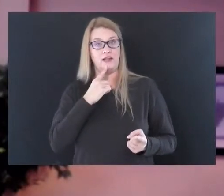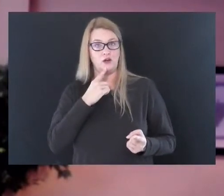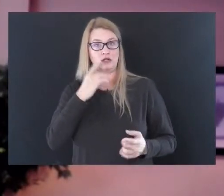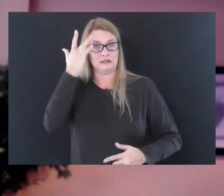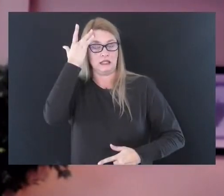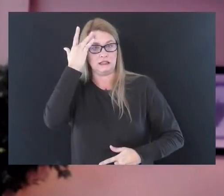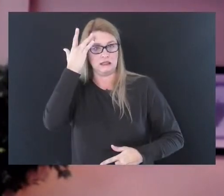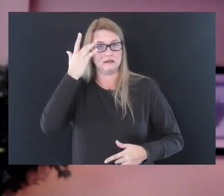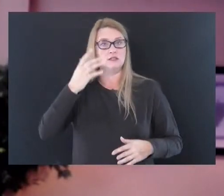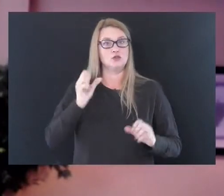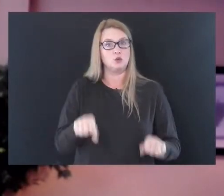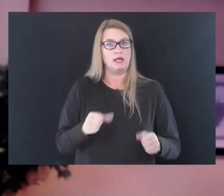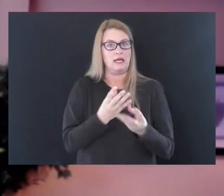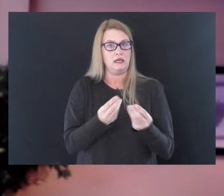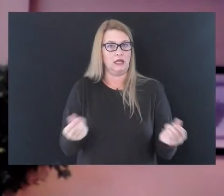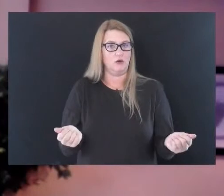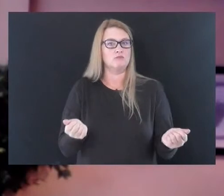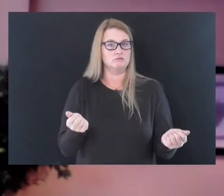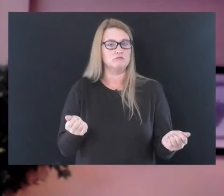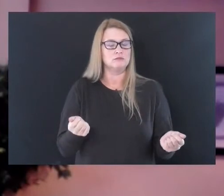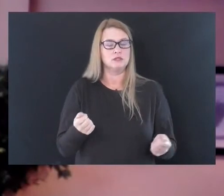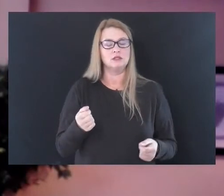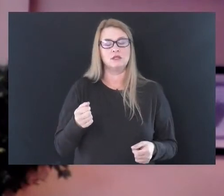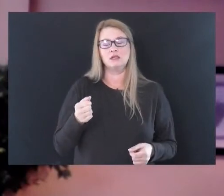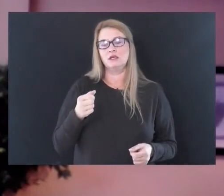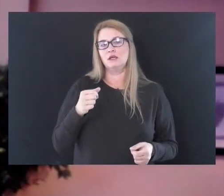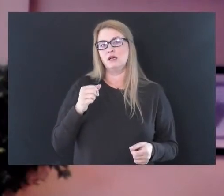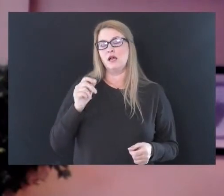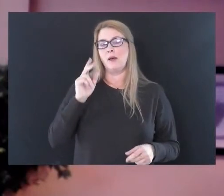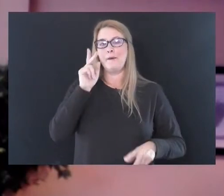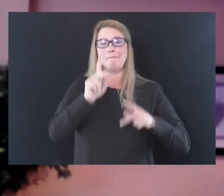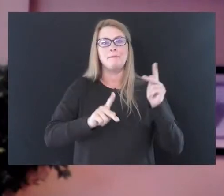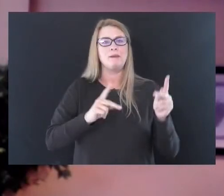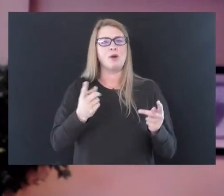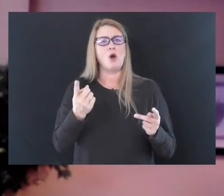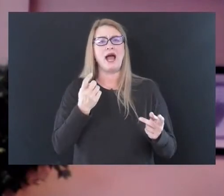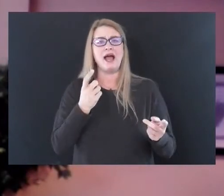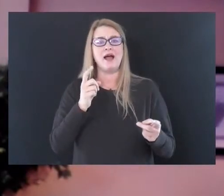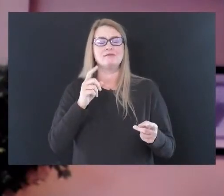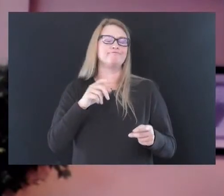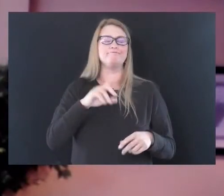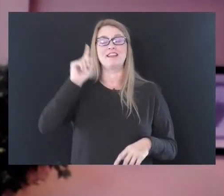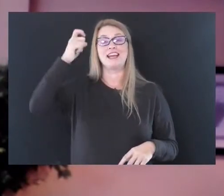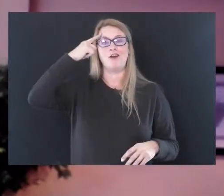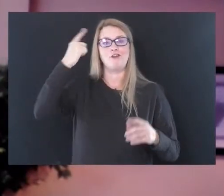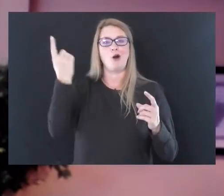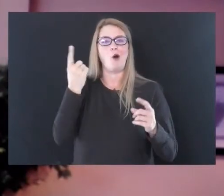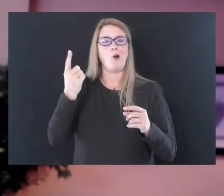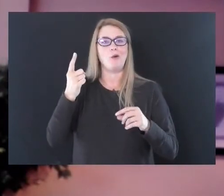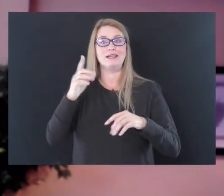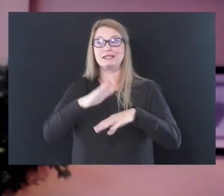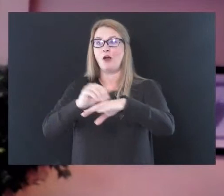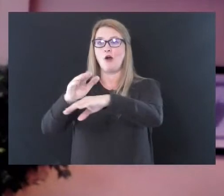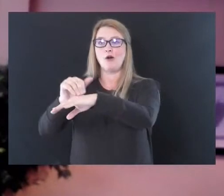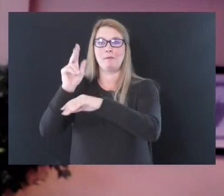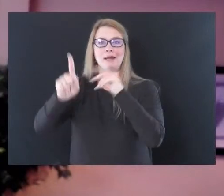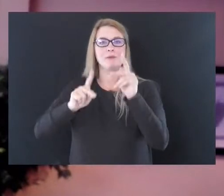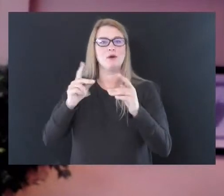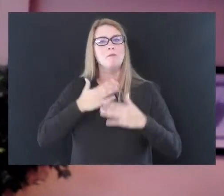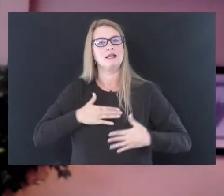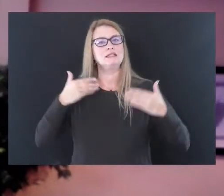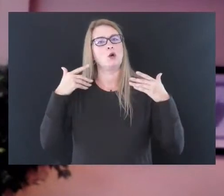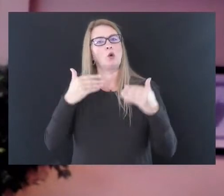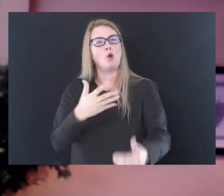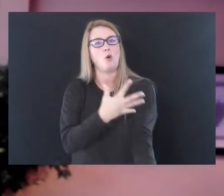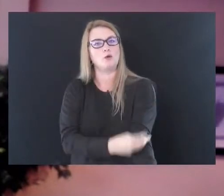convalescent plasma that the governor asks all the time for people to donate, really is made up of much more than just antibodies. It's made